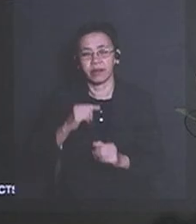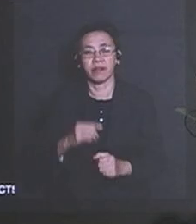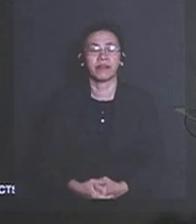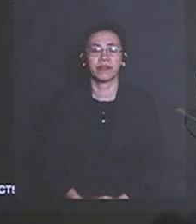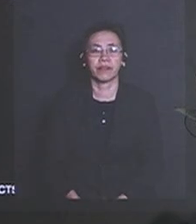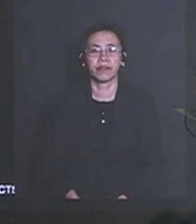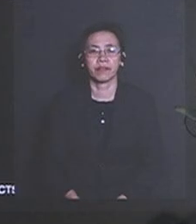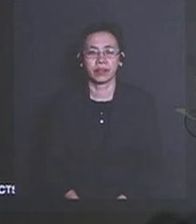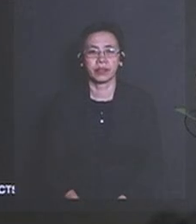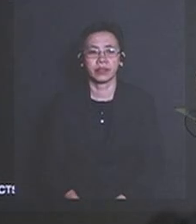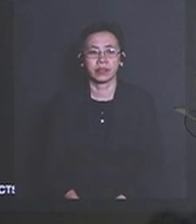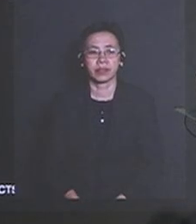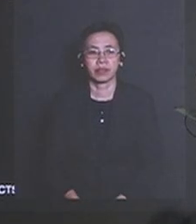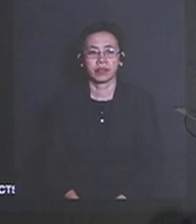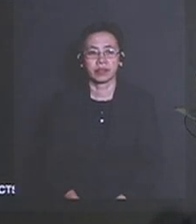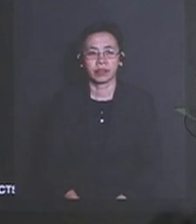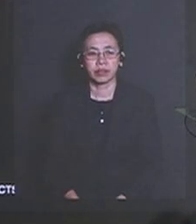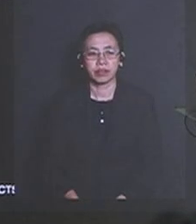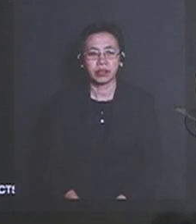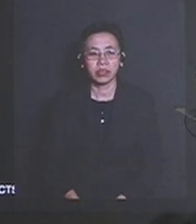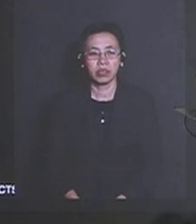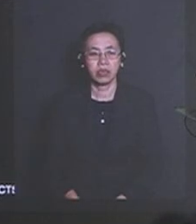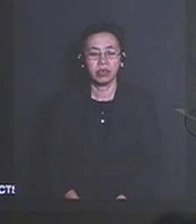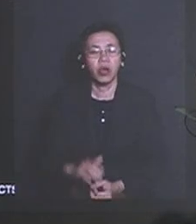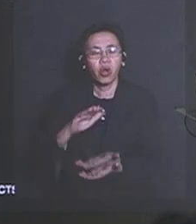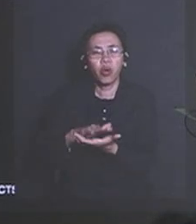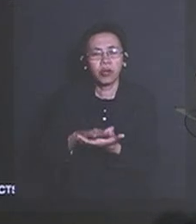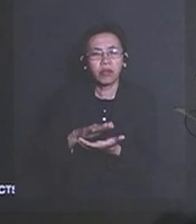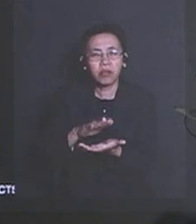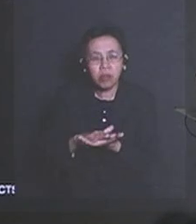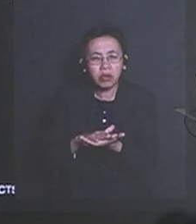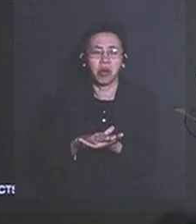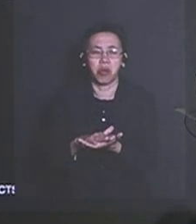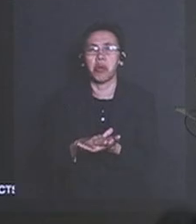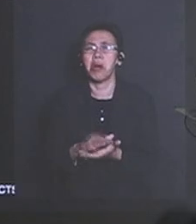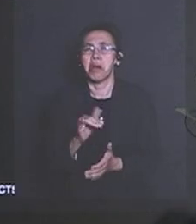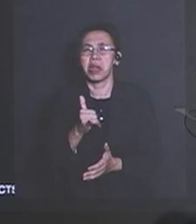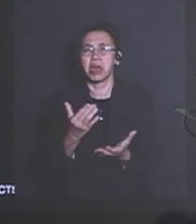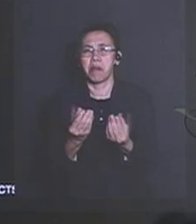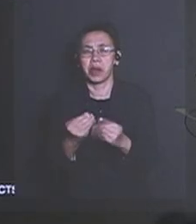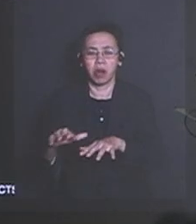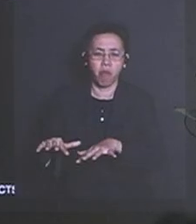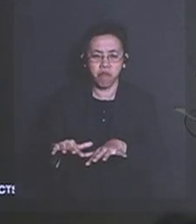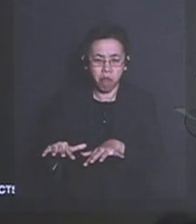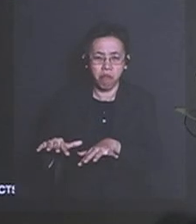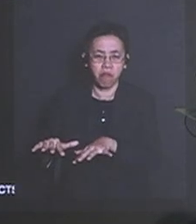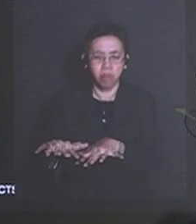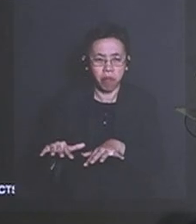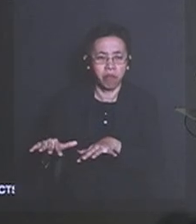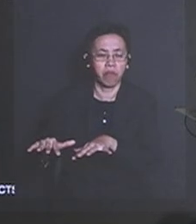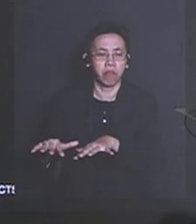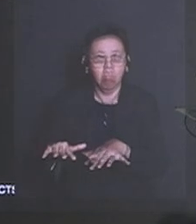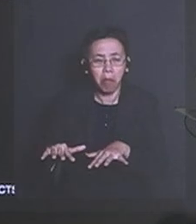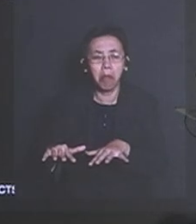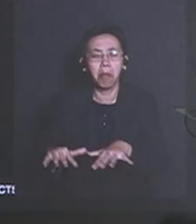The school is also located in the earthquake-prone area and had been destroyed by the same earthquake since